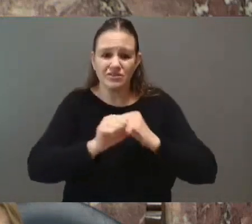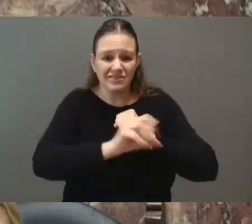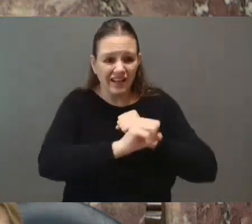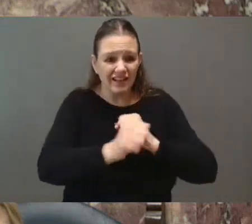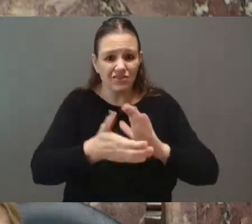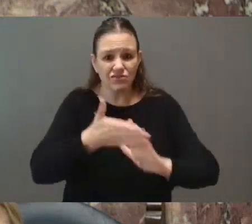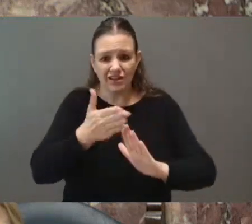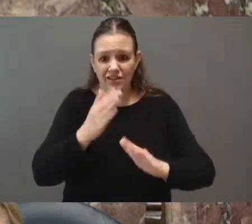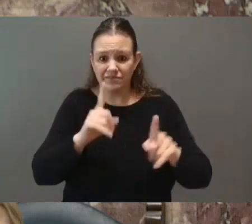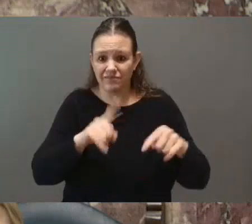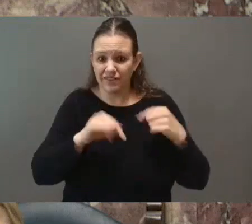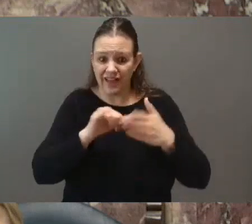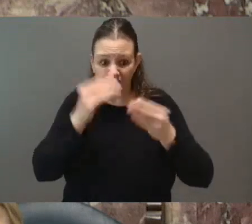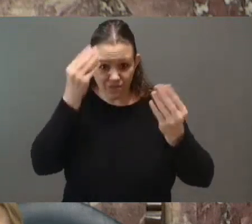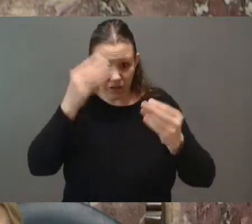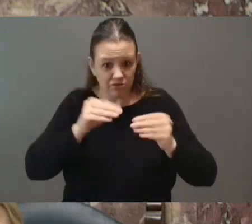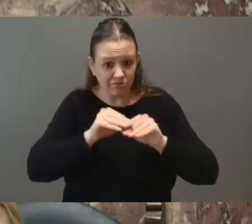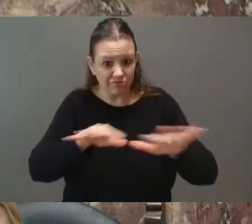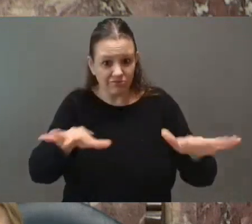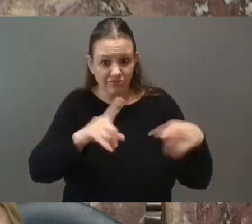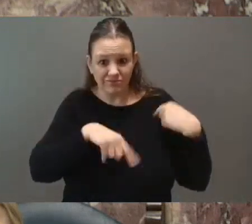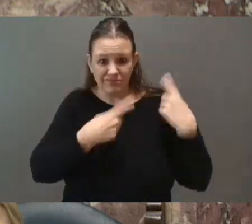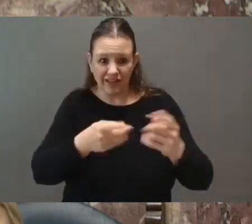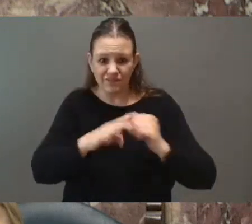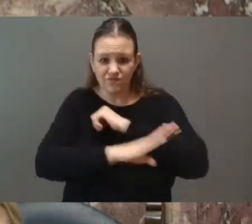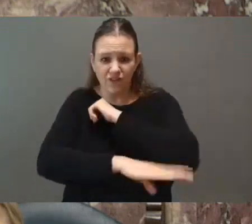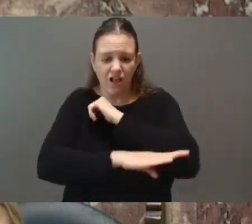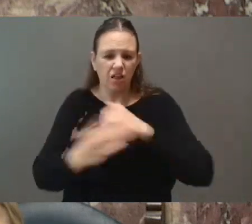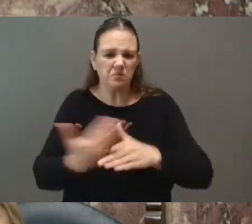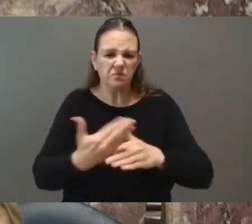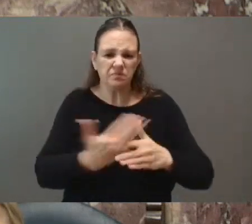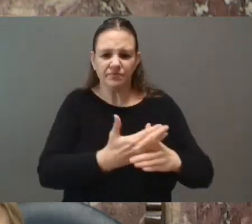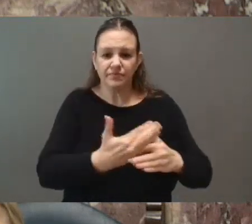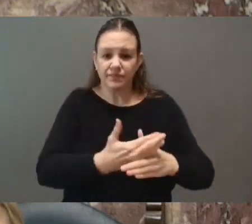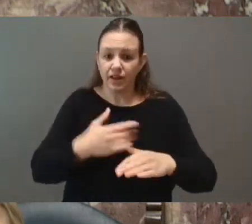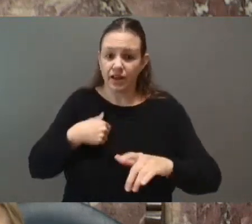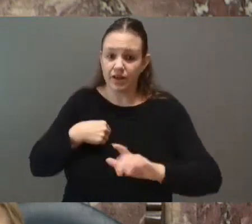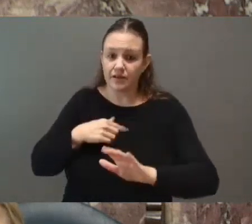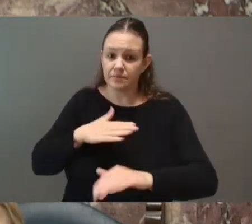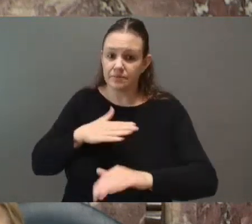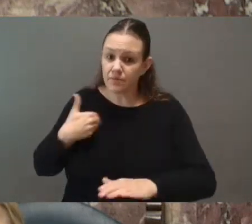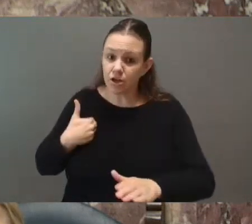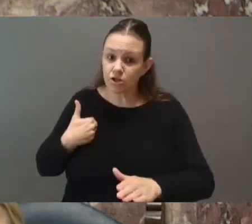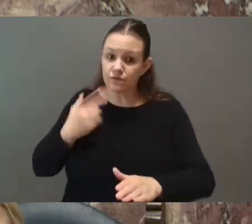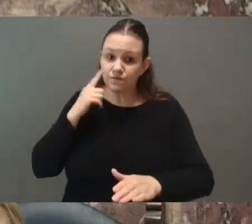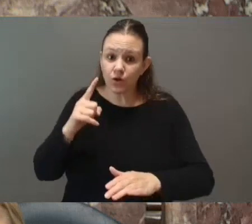be. Member for Surrey South, control yourself, please.